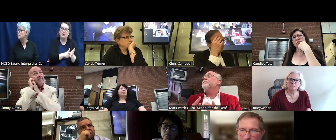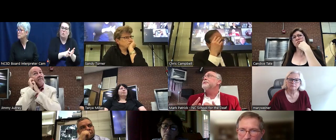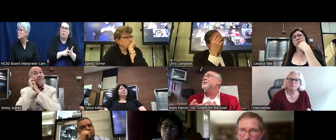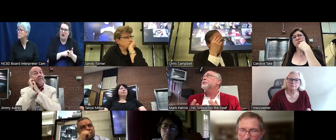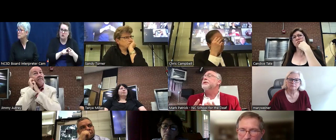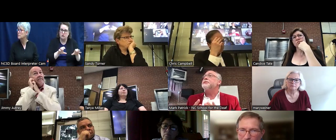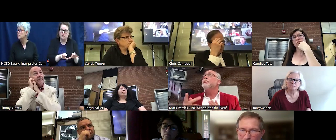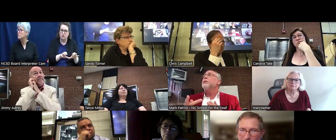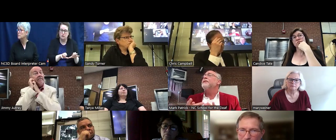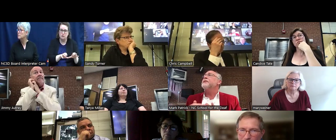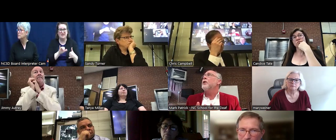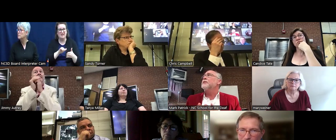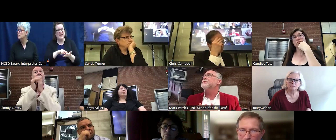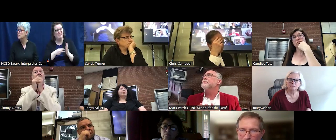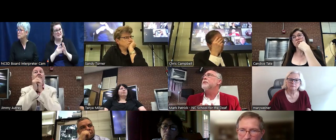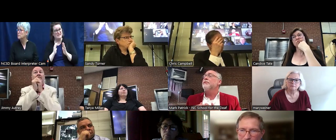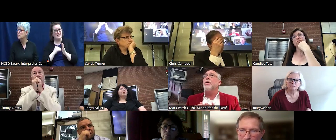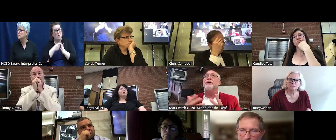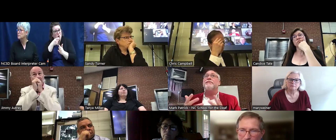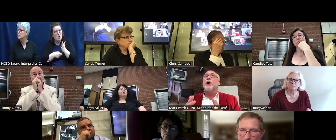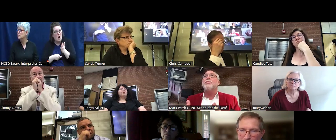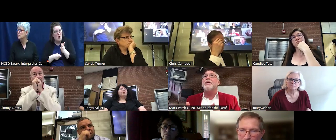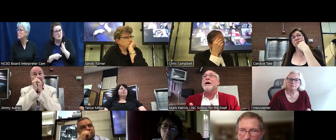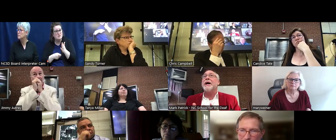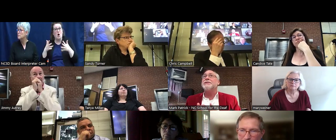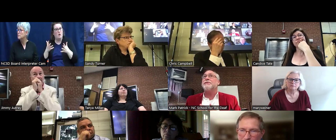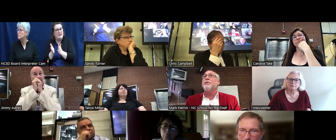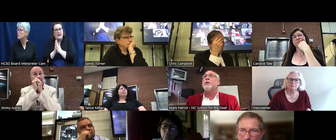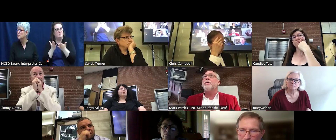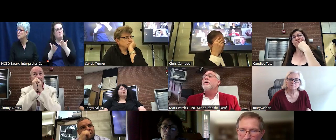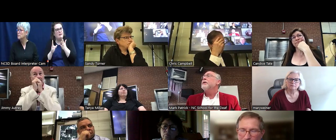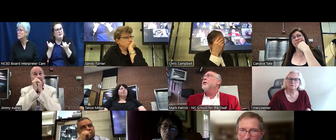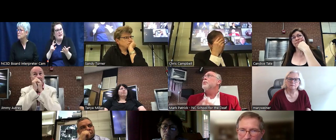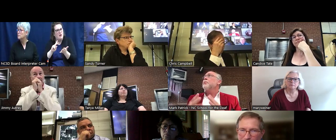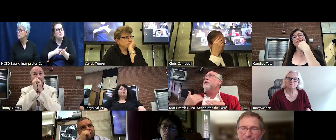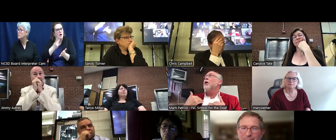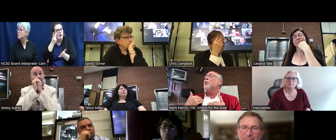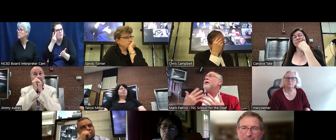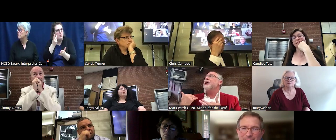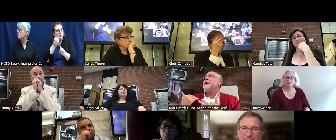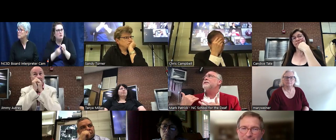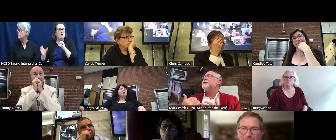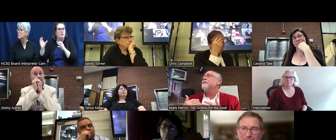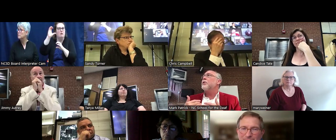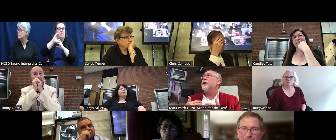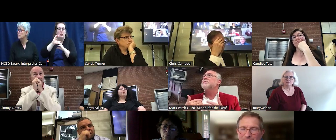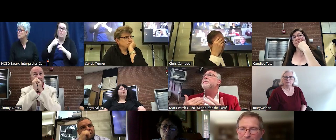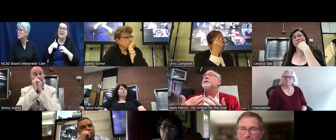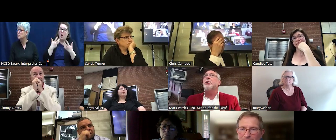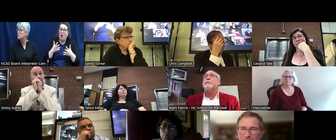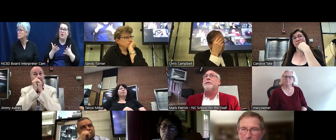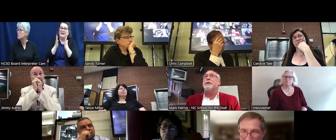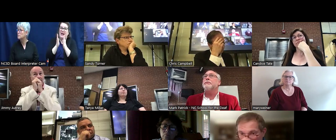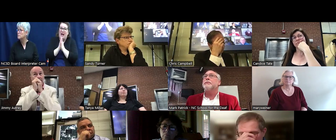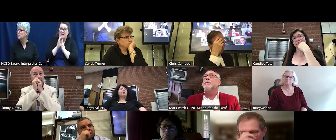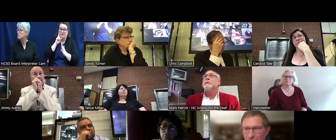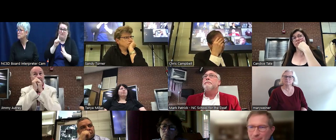could potentially double the cost of what we've already asked for. And what we've already asked for has been